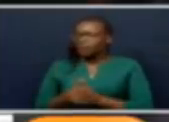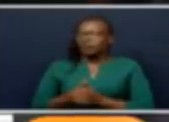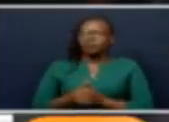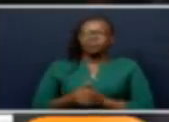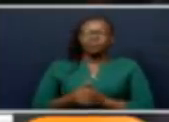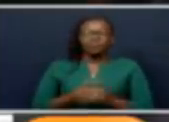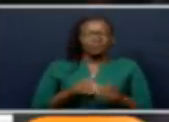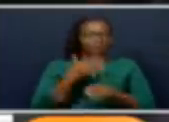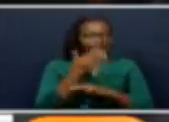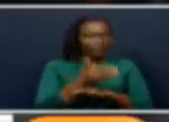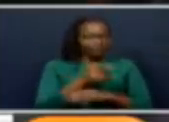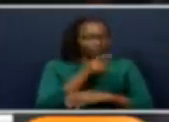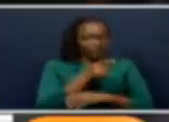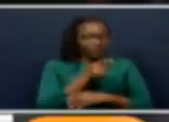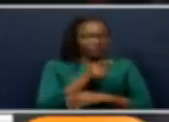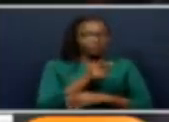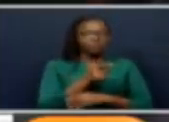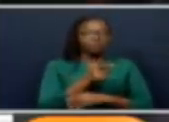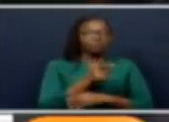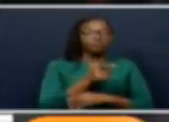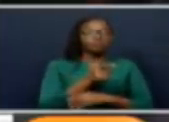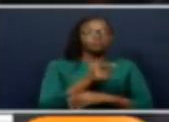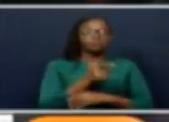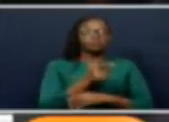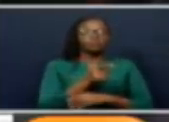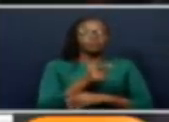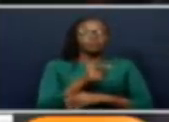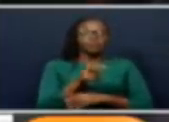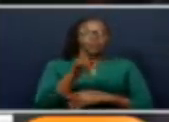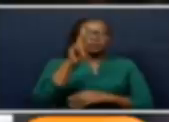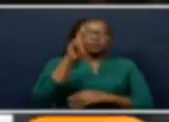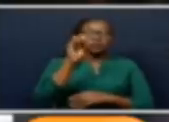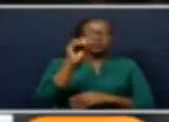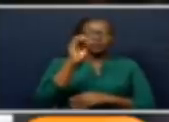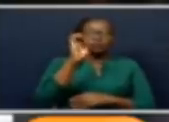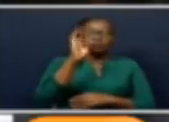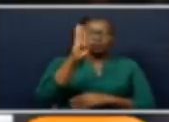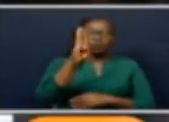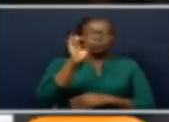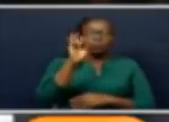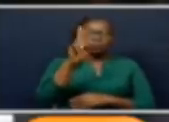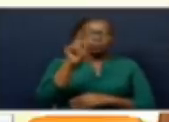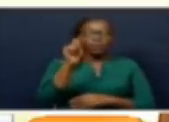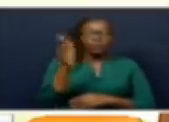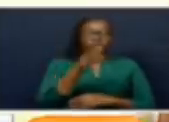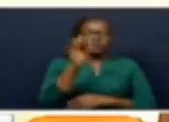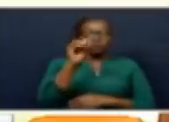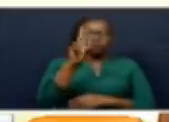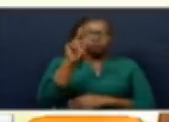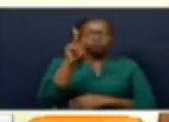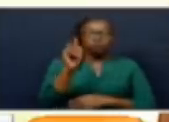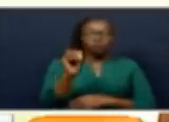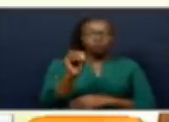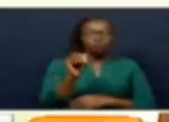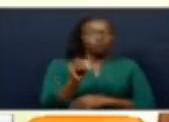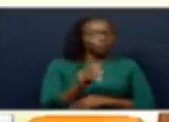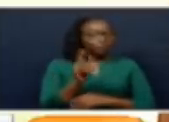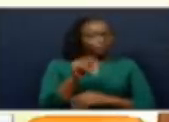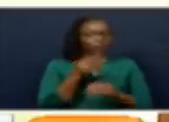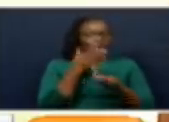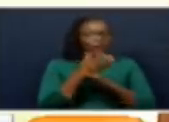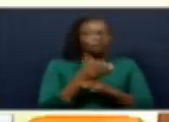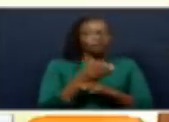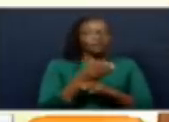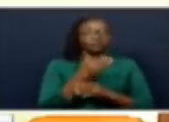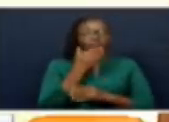After him, Robert Ouko. Yes, after Mudavadi, after everybody, Moi, senior